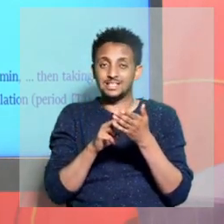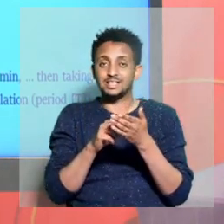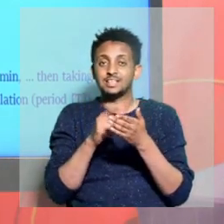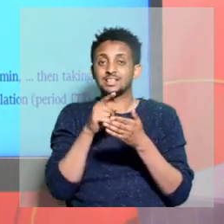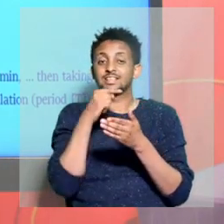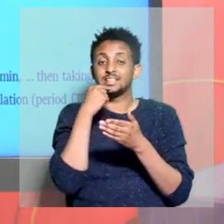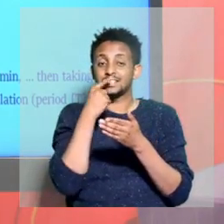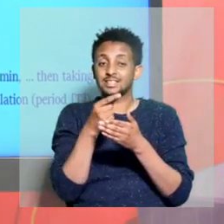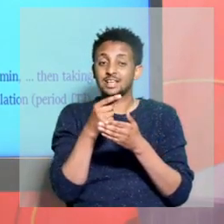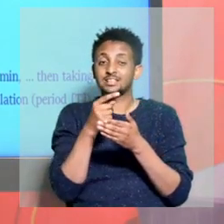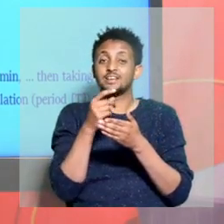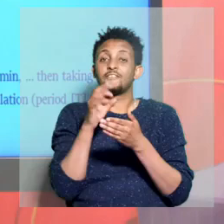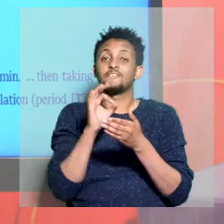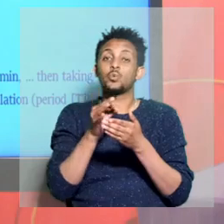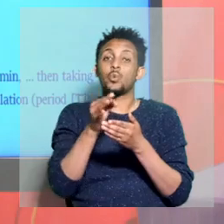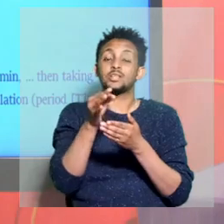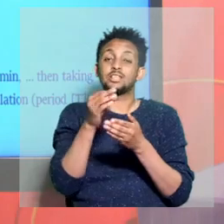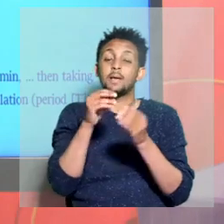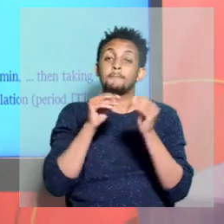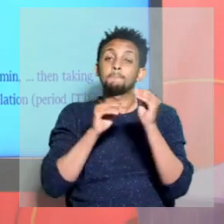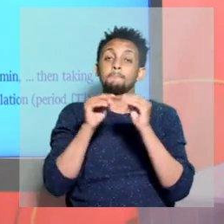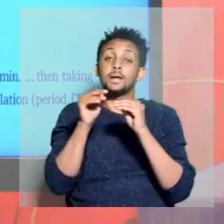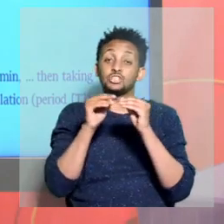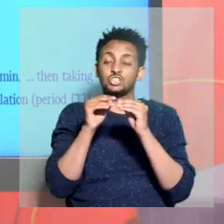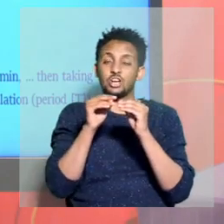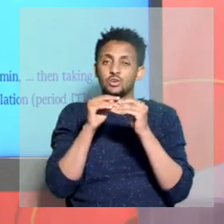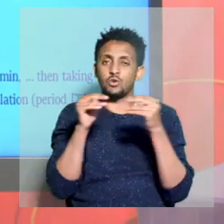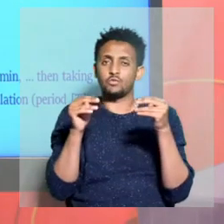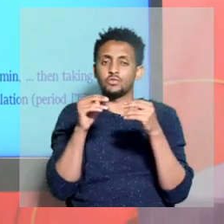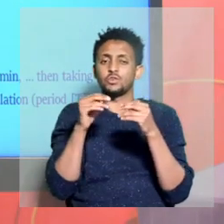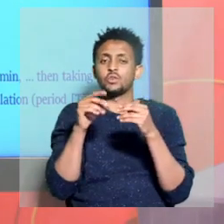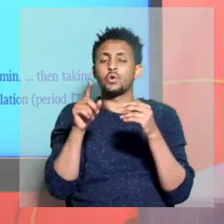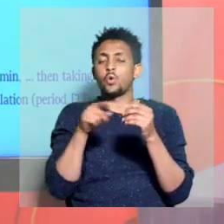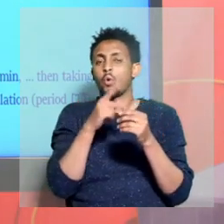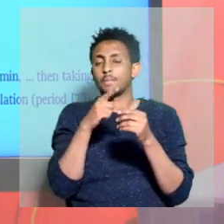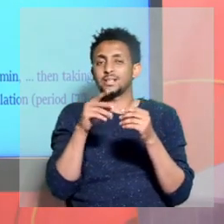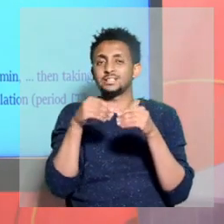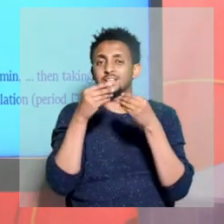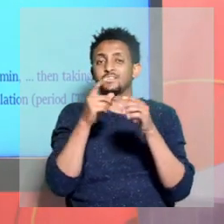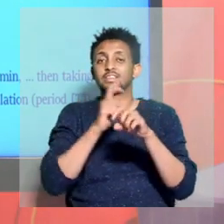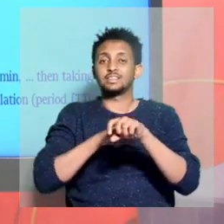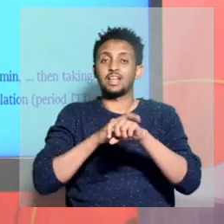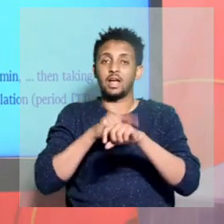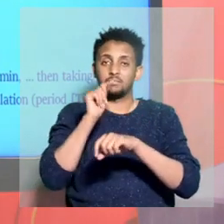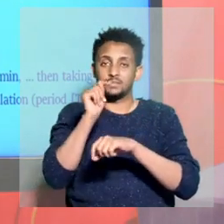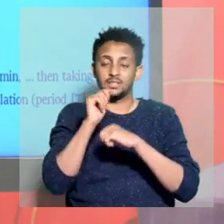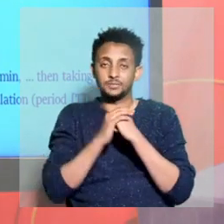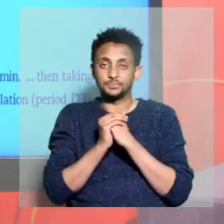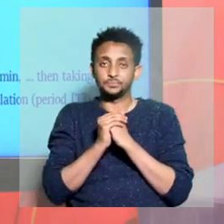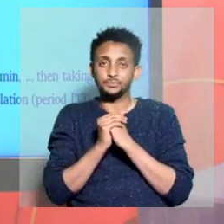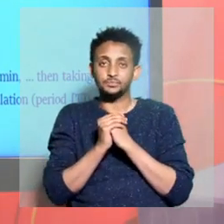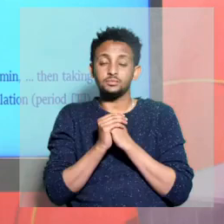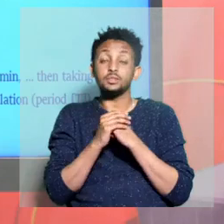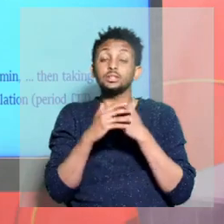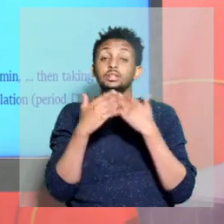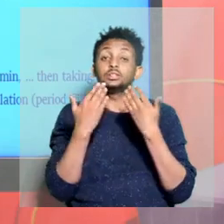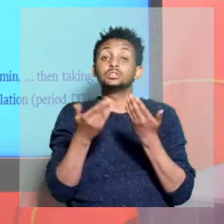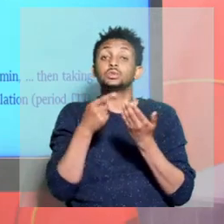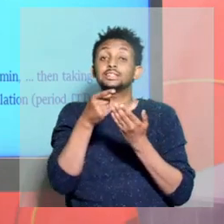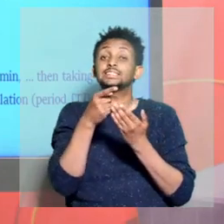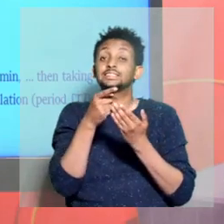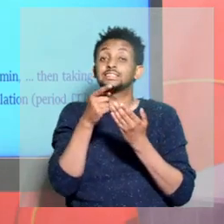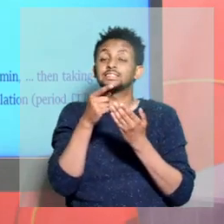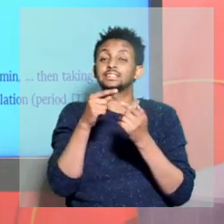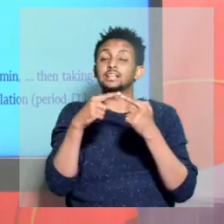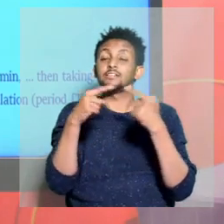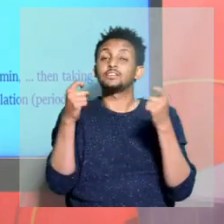So it says that frequency is the measure of complete oscillations per a given time t. Okay, so it is the